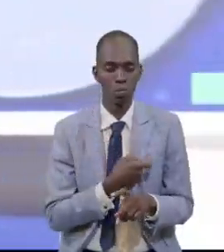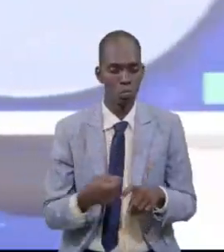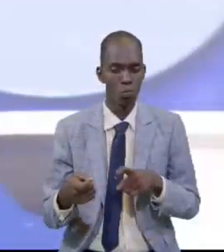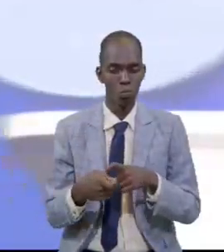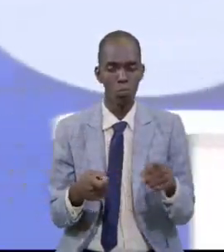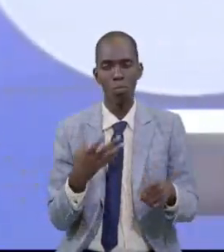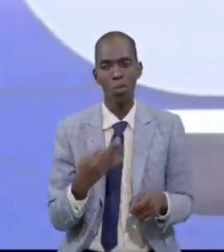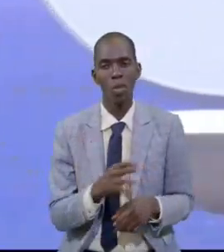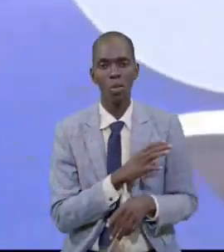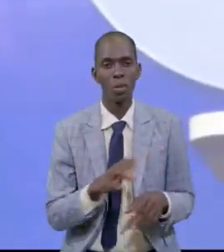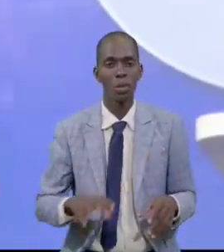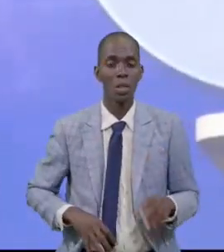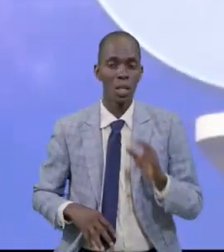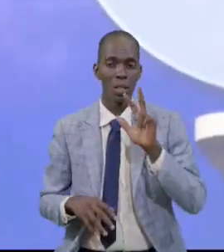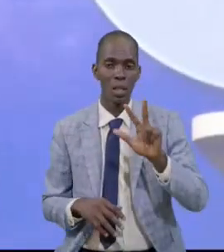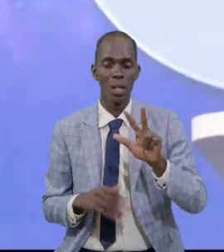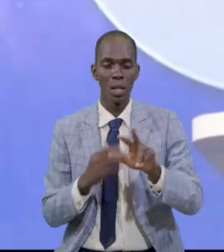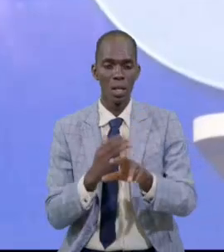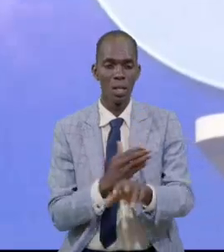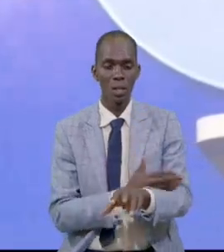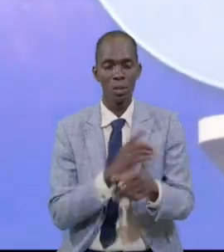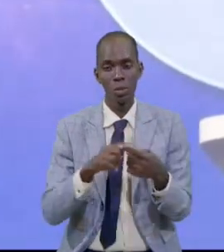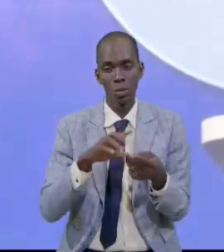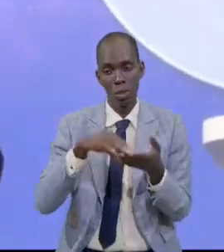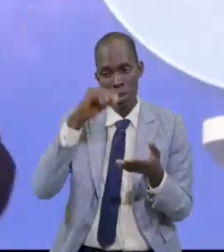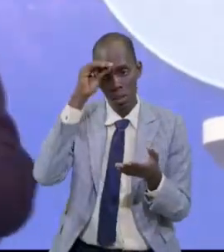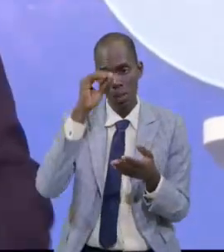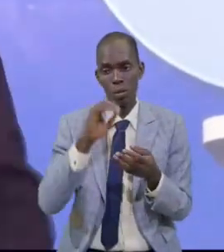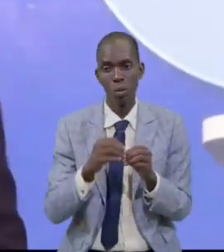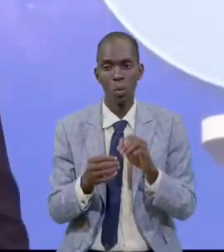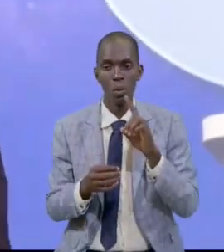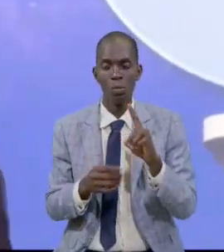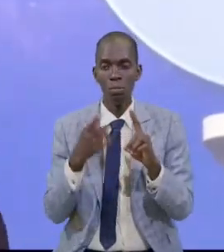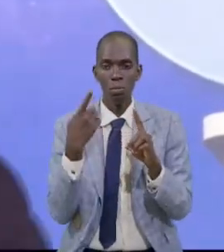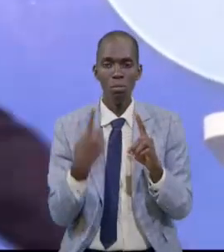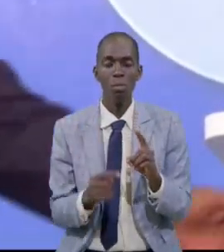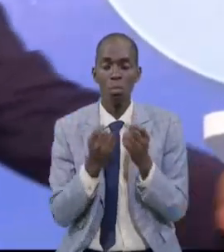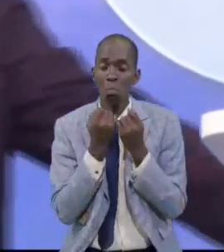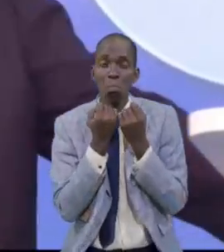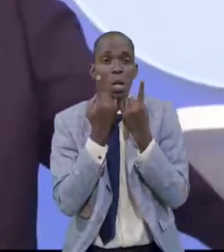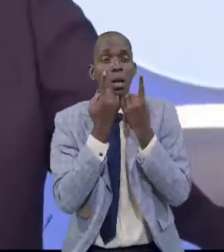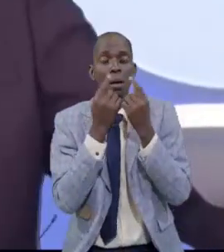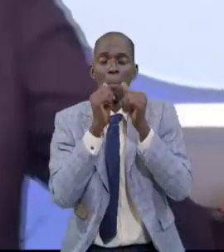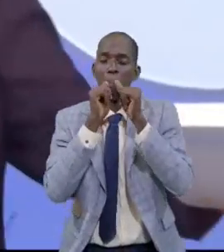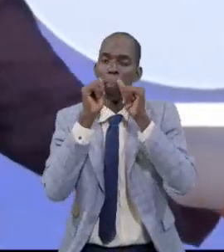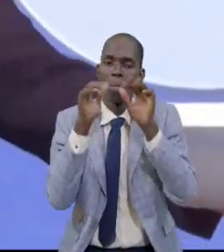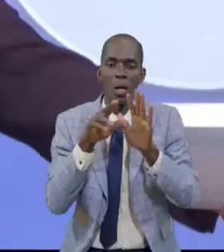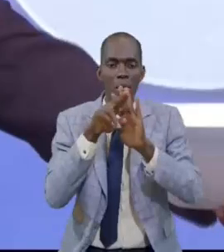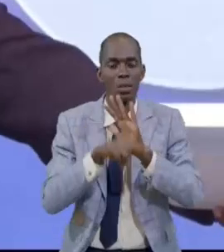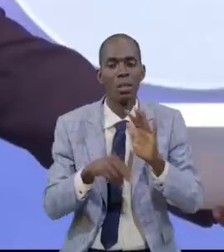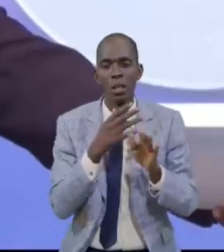at. Number one, the amazing blessedness and supremacy of